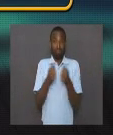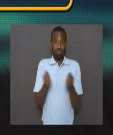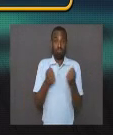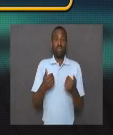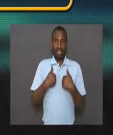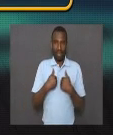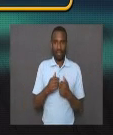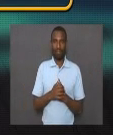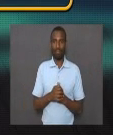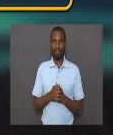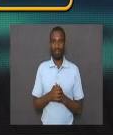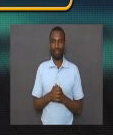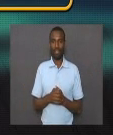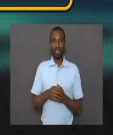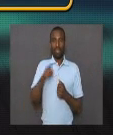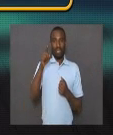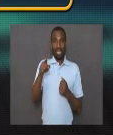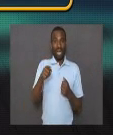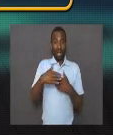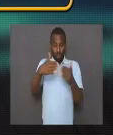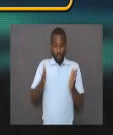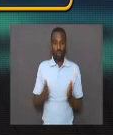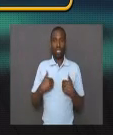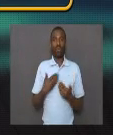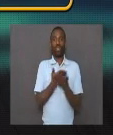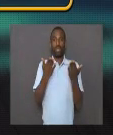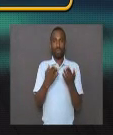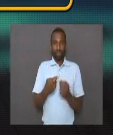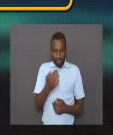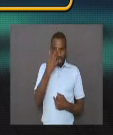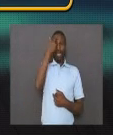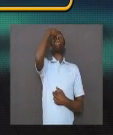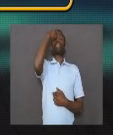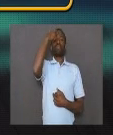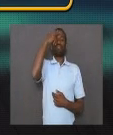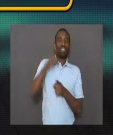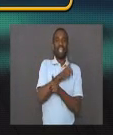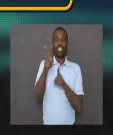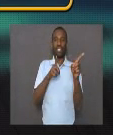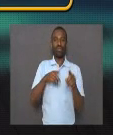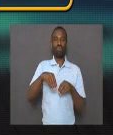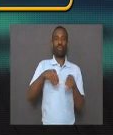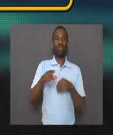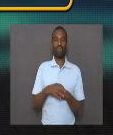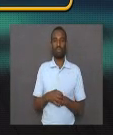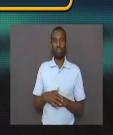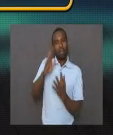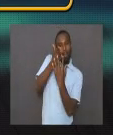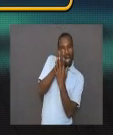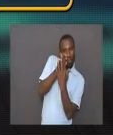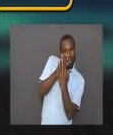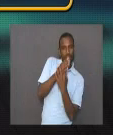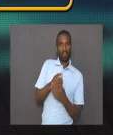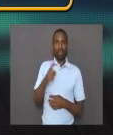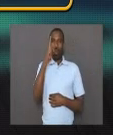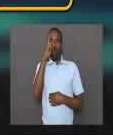moving in random directions. On average, 1/3 of the